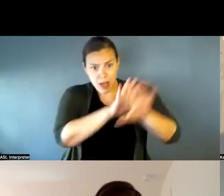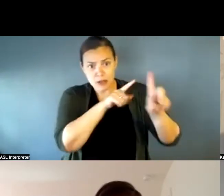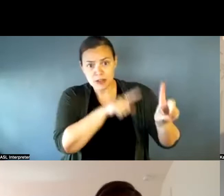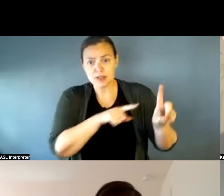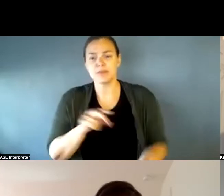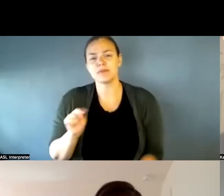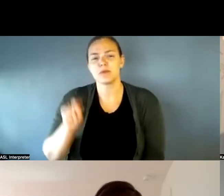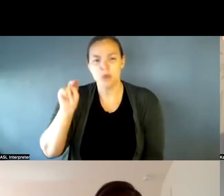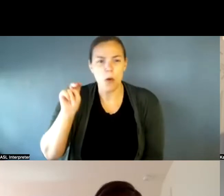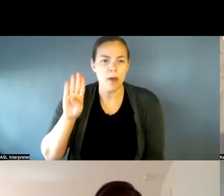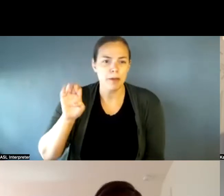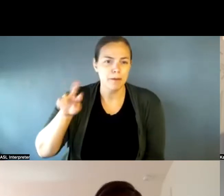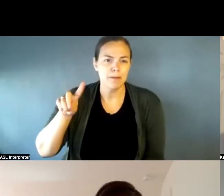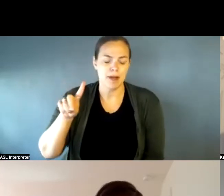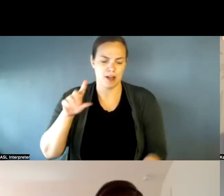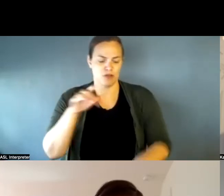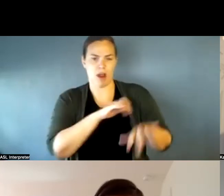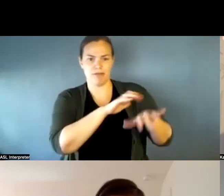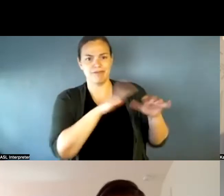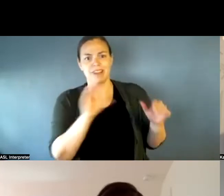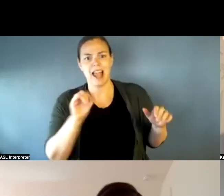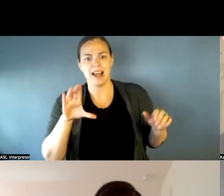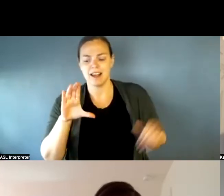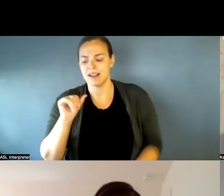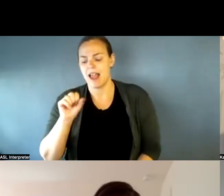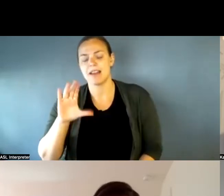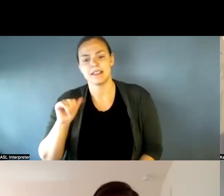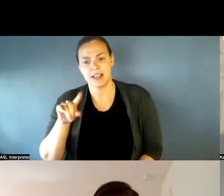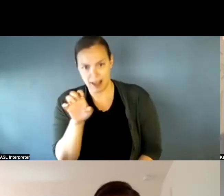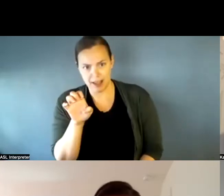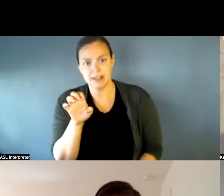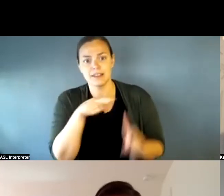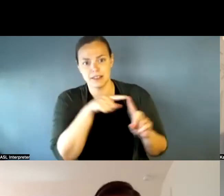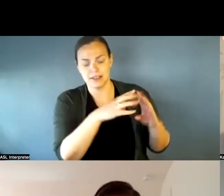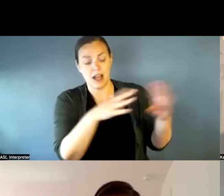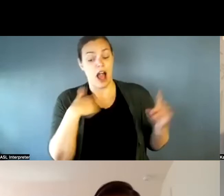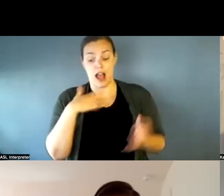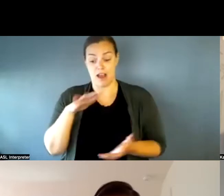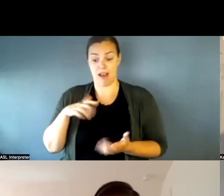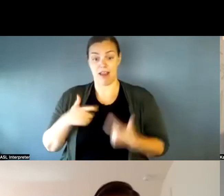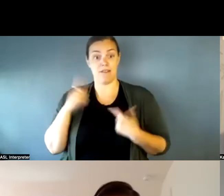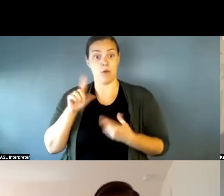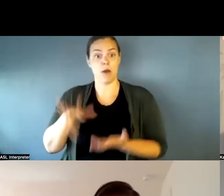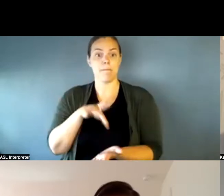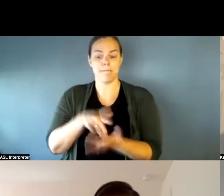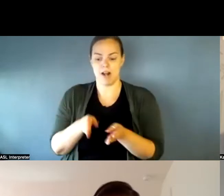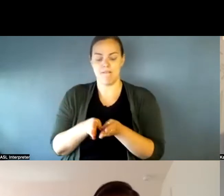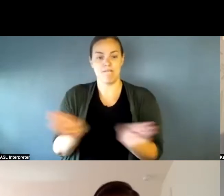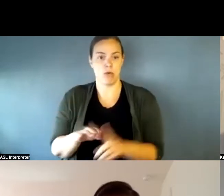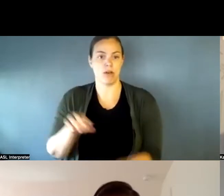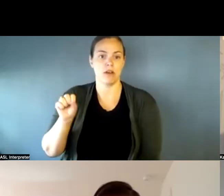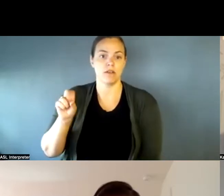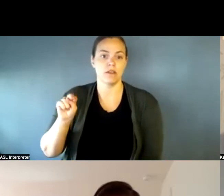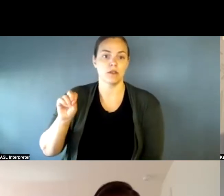Bend, which is right at the foot of the Cascade Mountains. So I live on the middle fork of the Snoqualmie River. And so all I have to do is open my